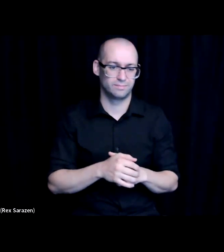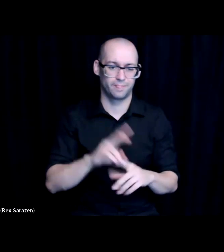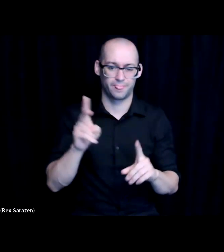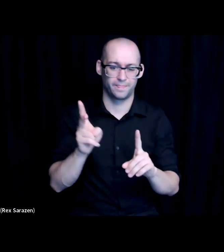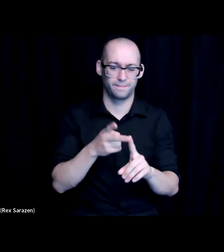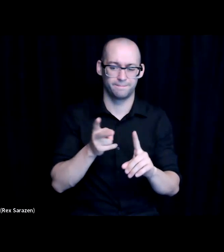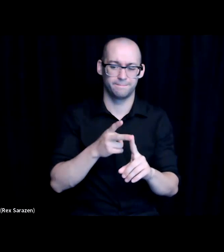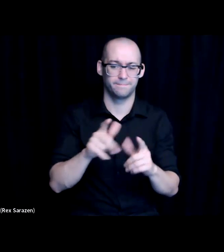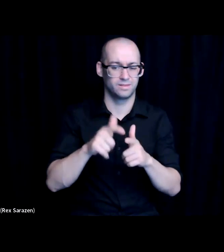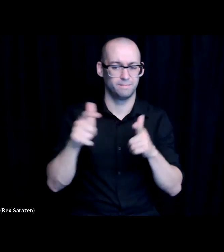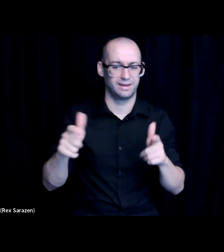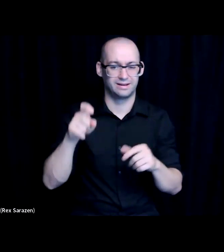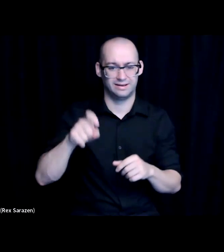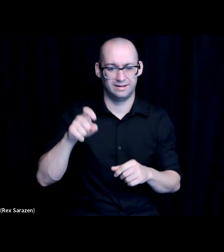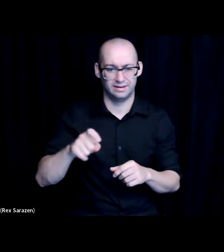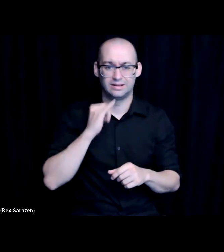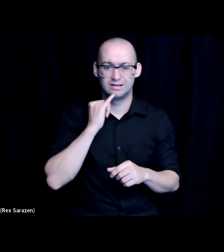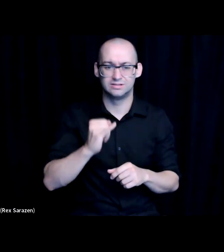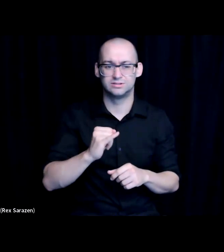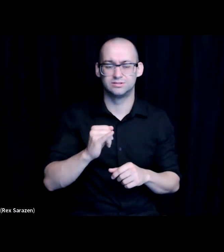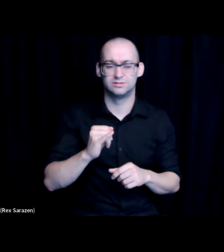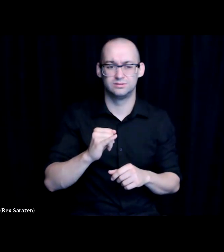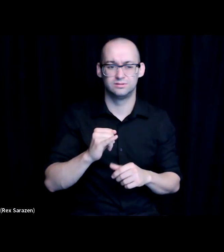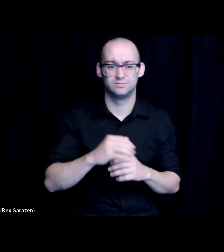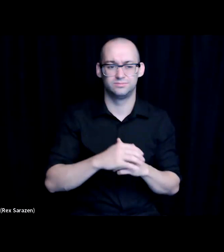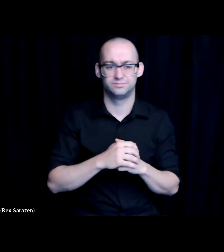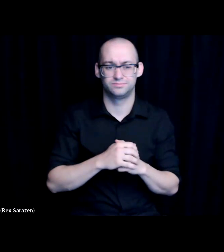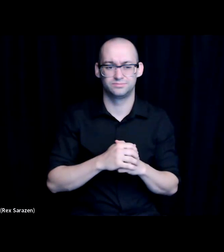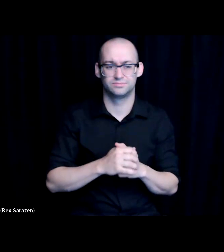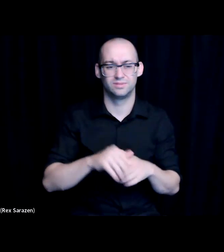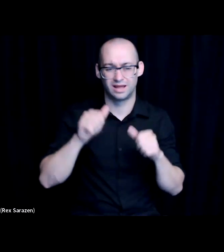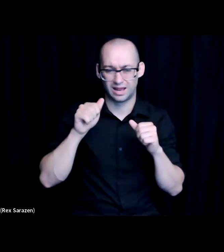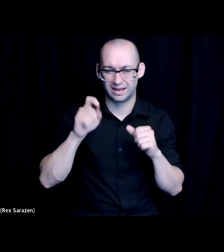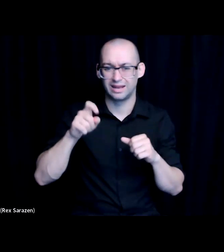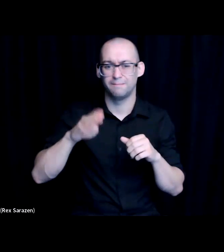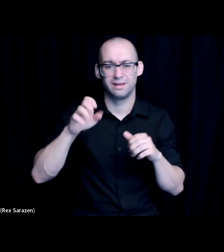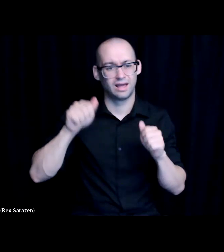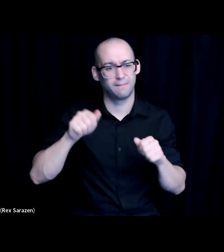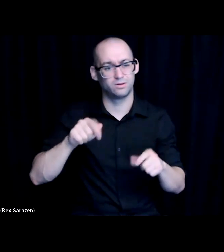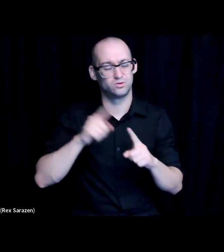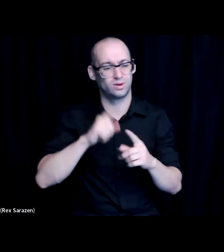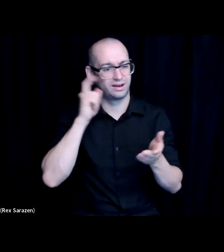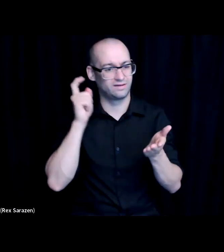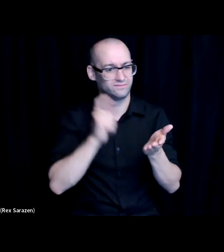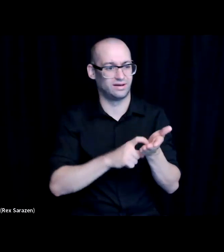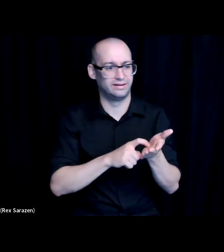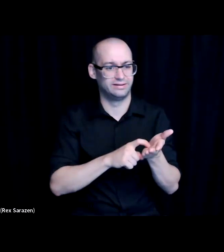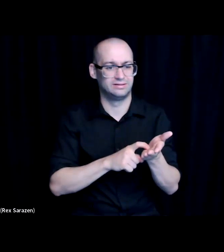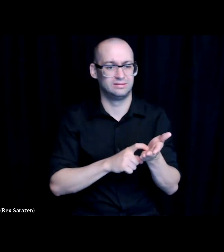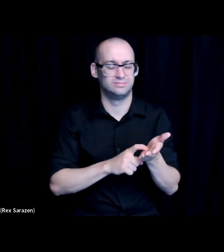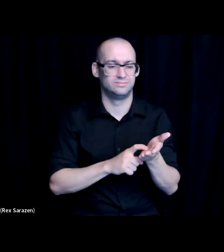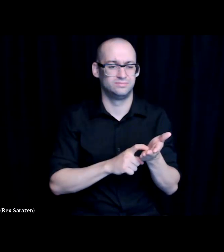second big need was data. We need to be able to identify which of our patients in